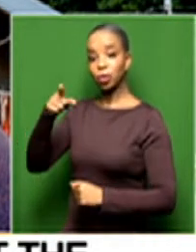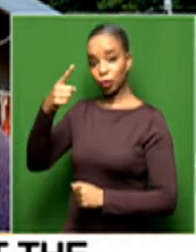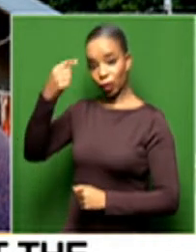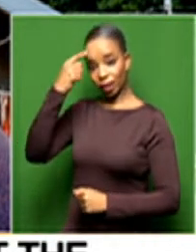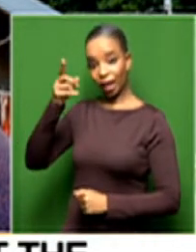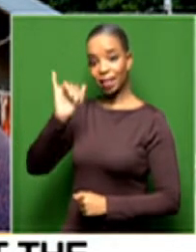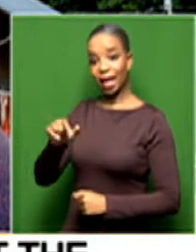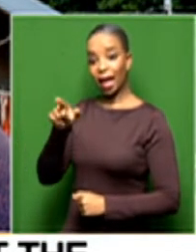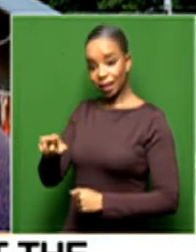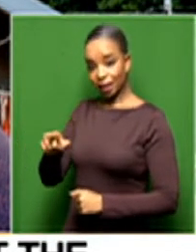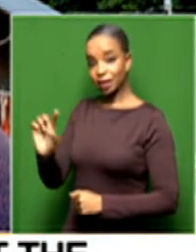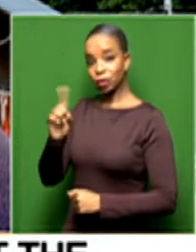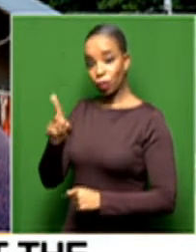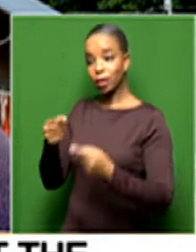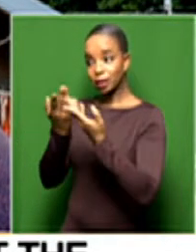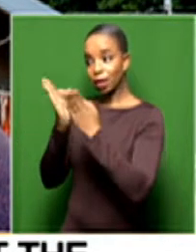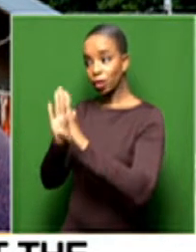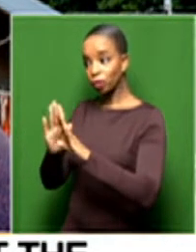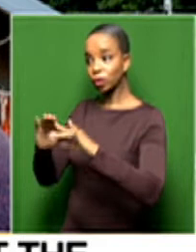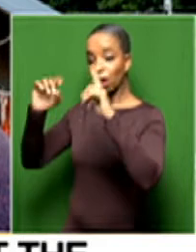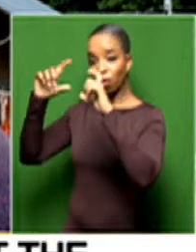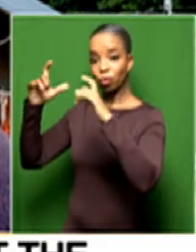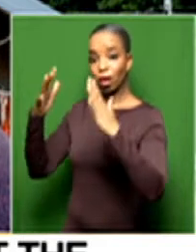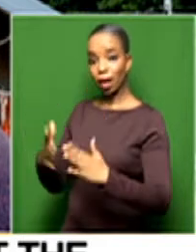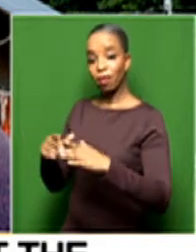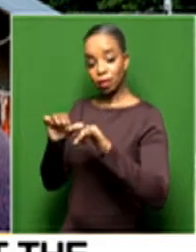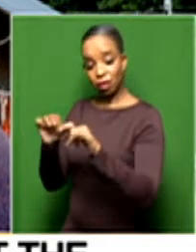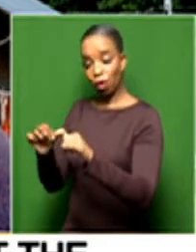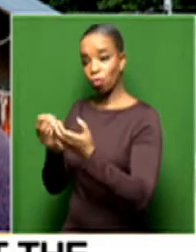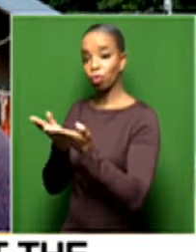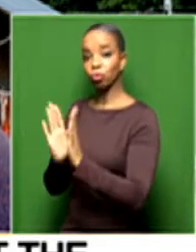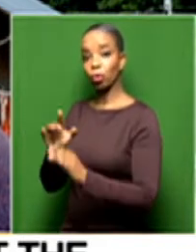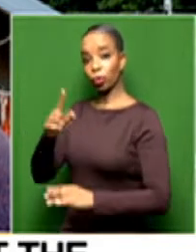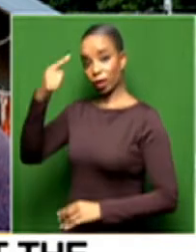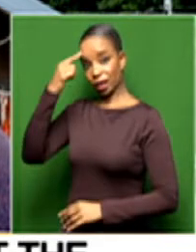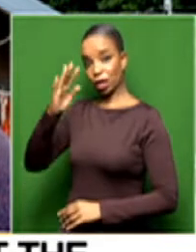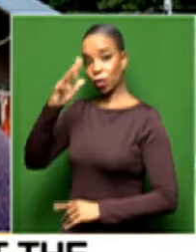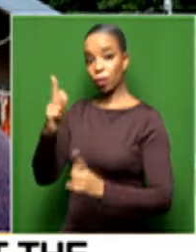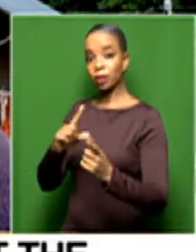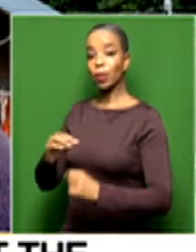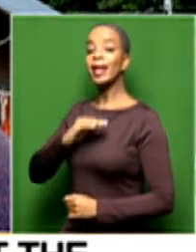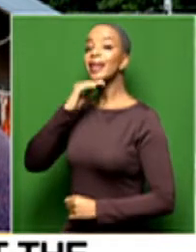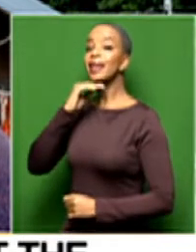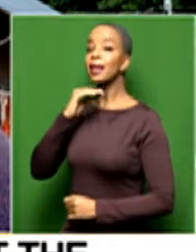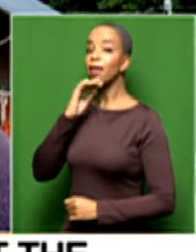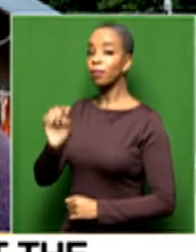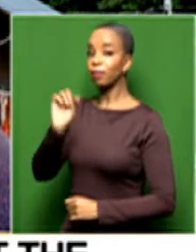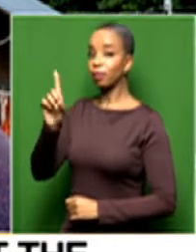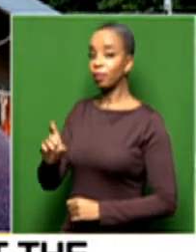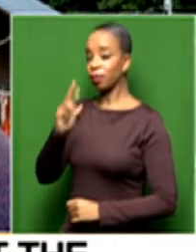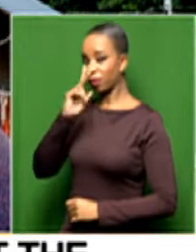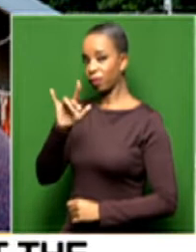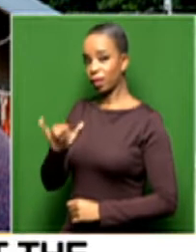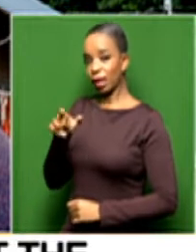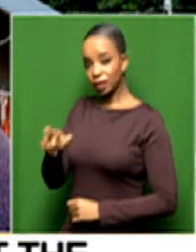the route that photographers will take, even post-COVID-19? Do you think you'll generate enough interest, seeing that this is novel